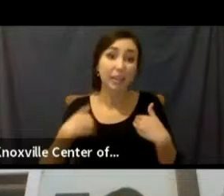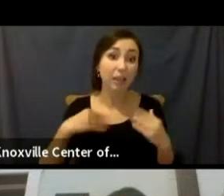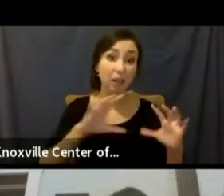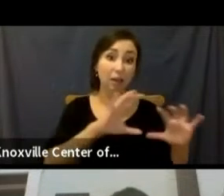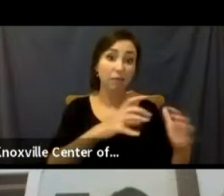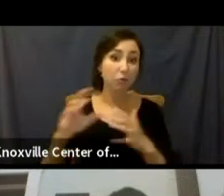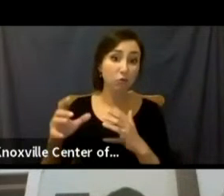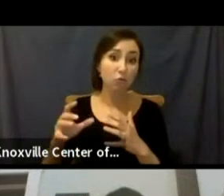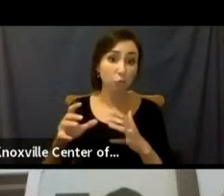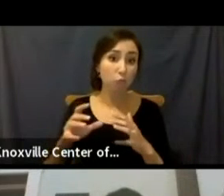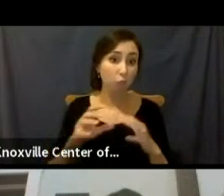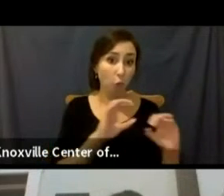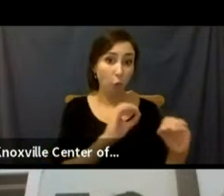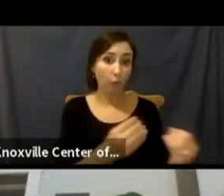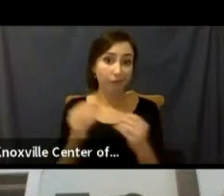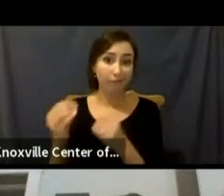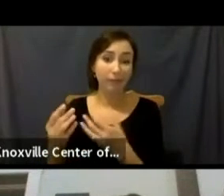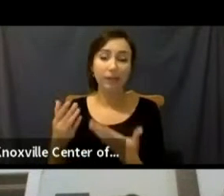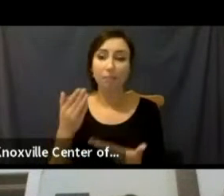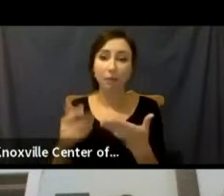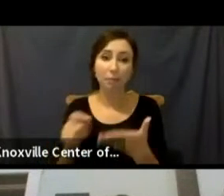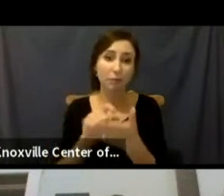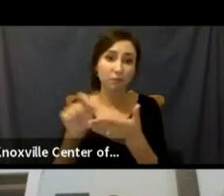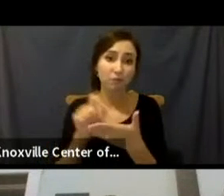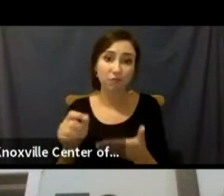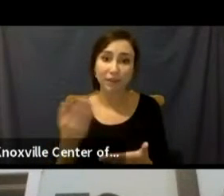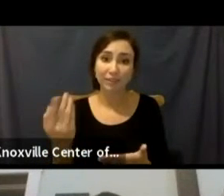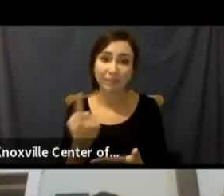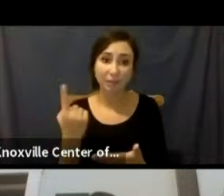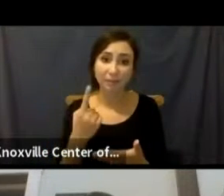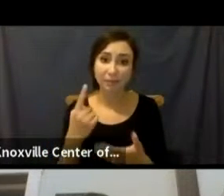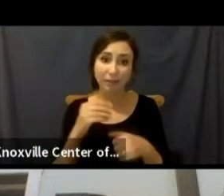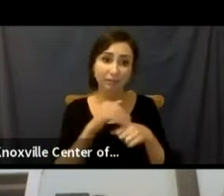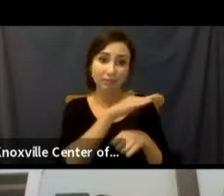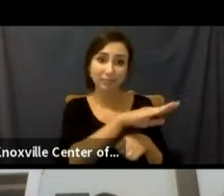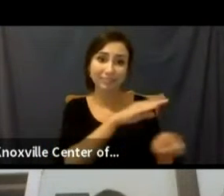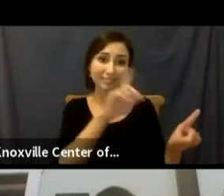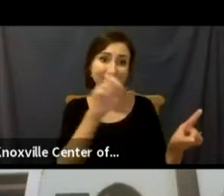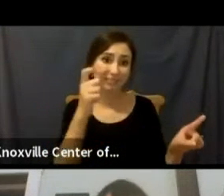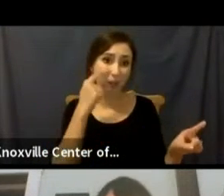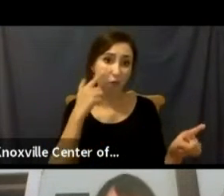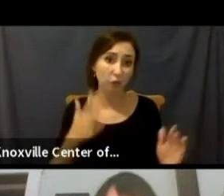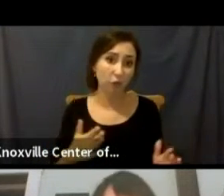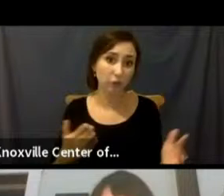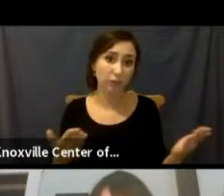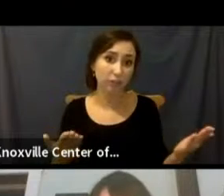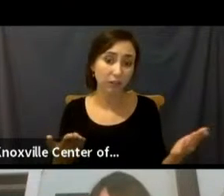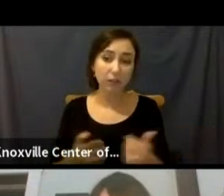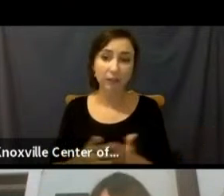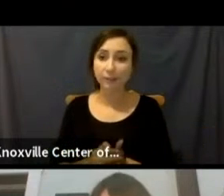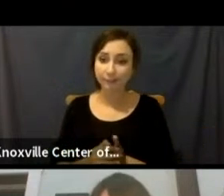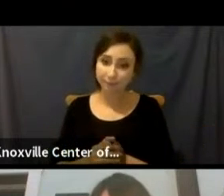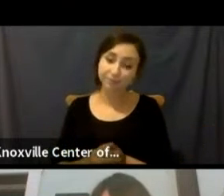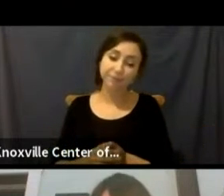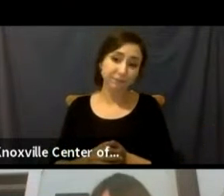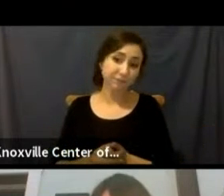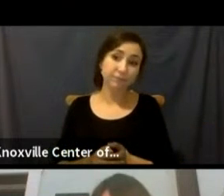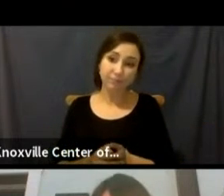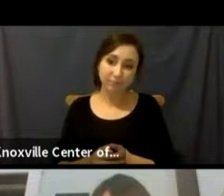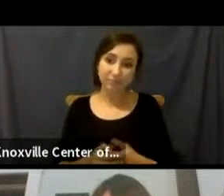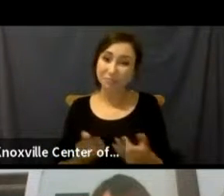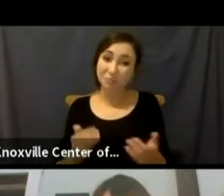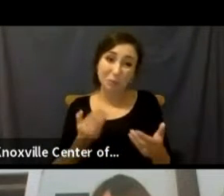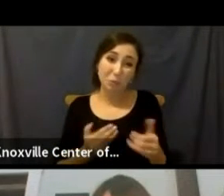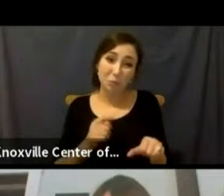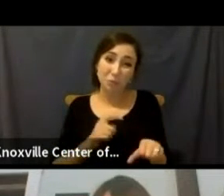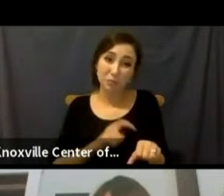and maybe write something up and get it to the mayor, to the governor. So, I think we're almost at a point we